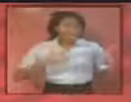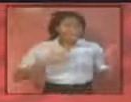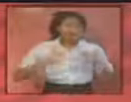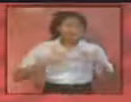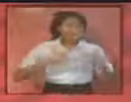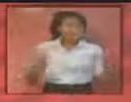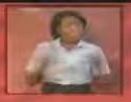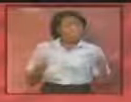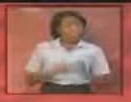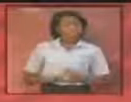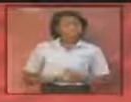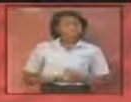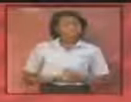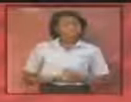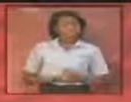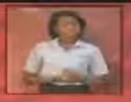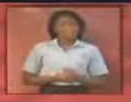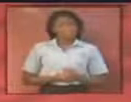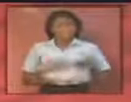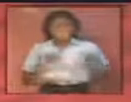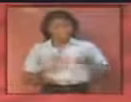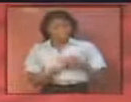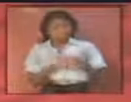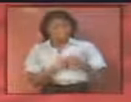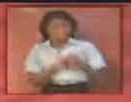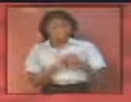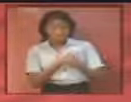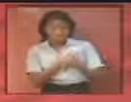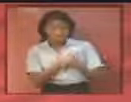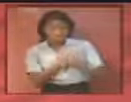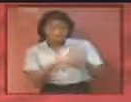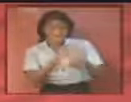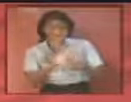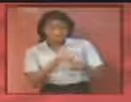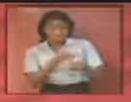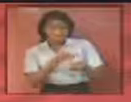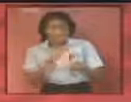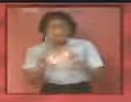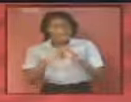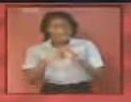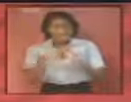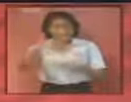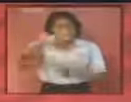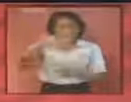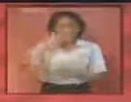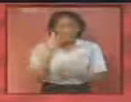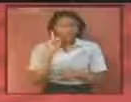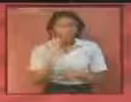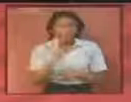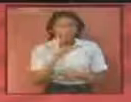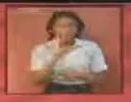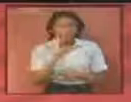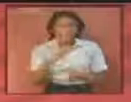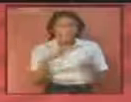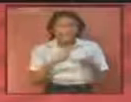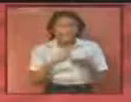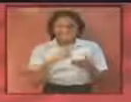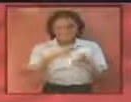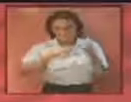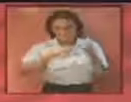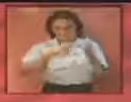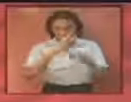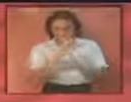number of mutations in the part of the virus called the spike protein that is a major target for the protective immune